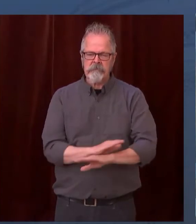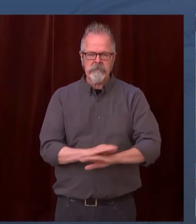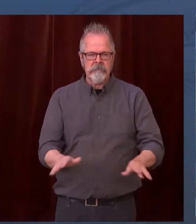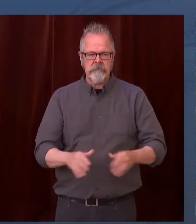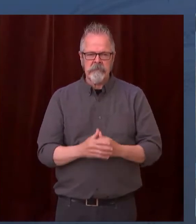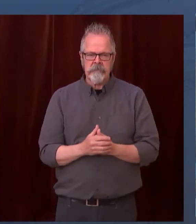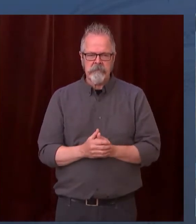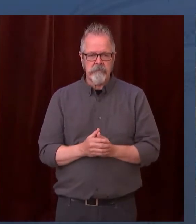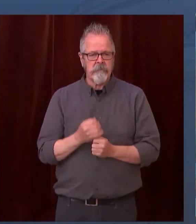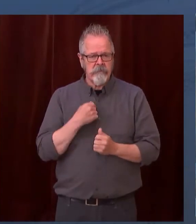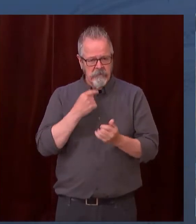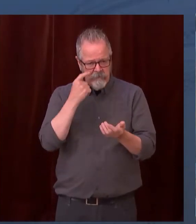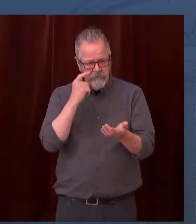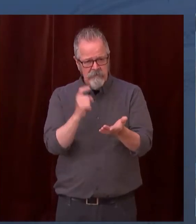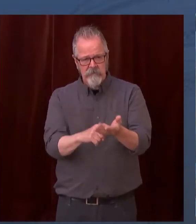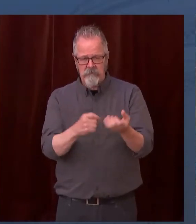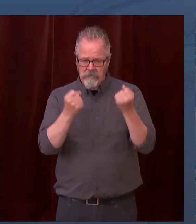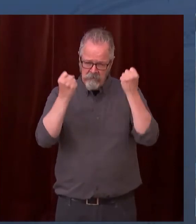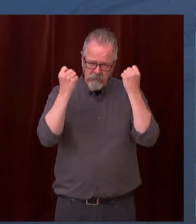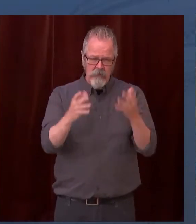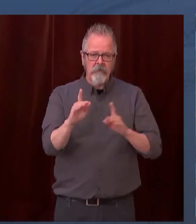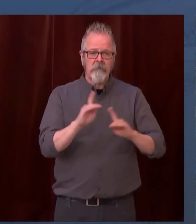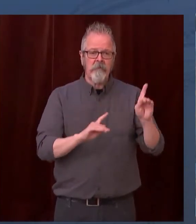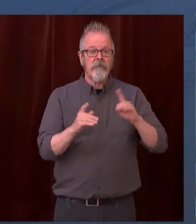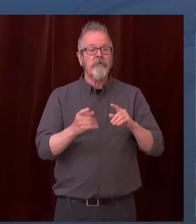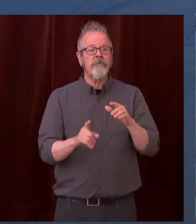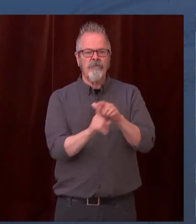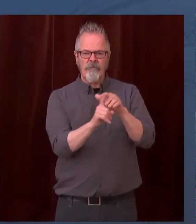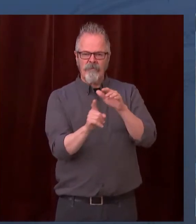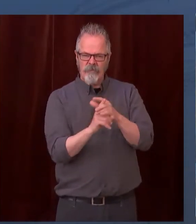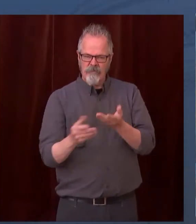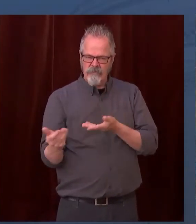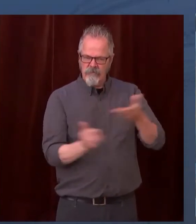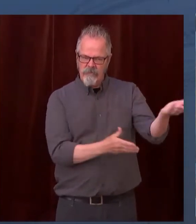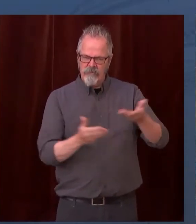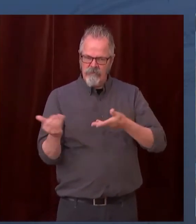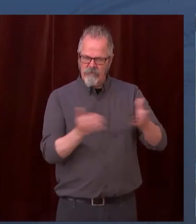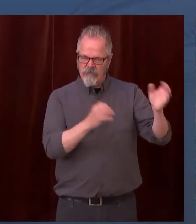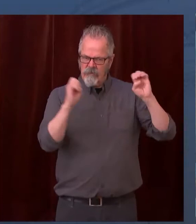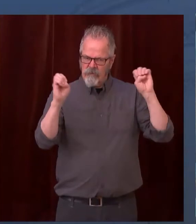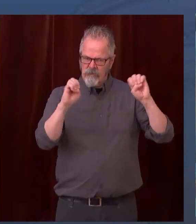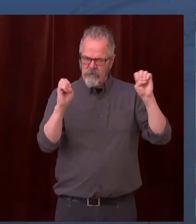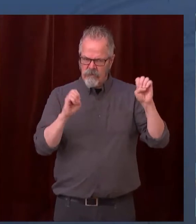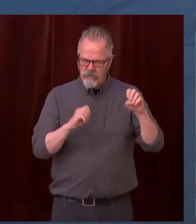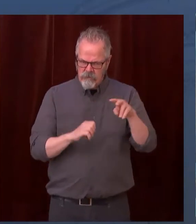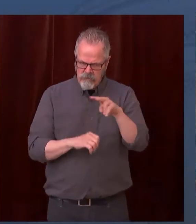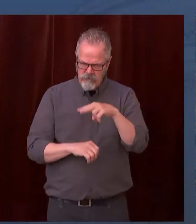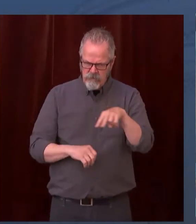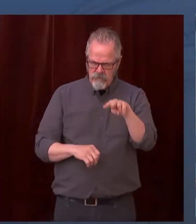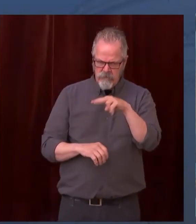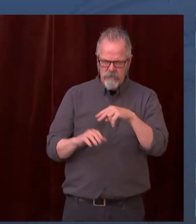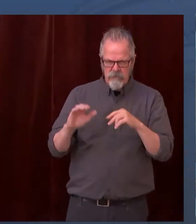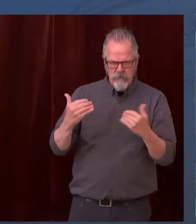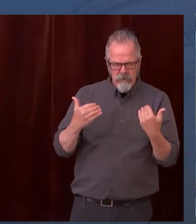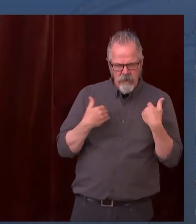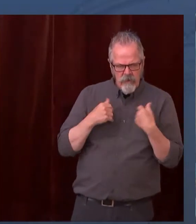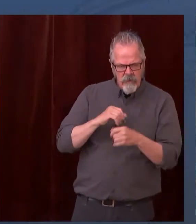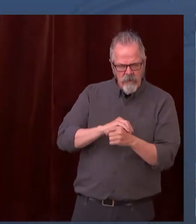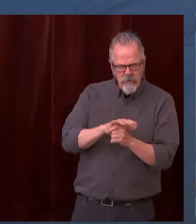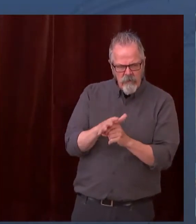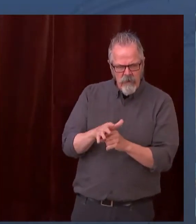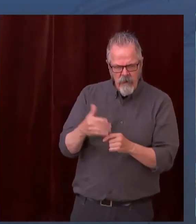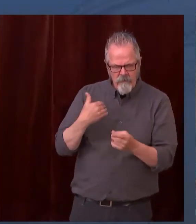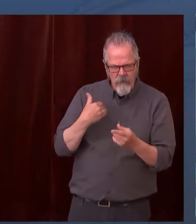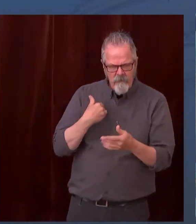increasing. It was just about us, if it was just about us doing more testing, we really wouldn't expect to see this increase.